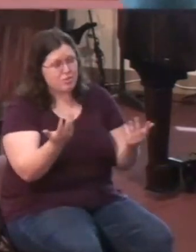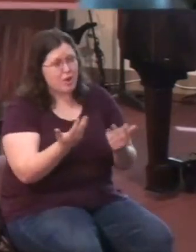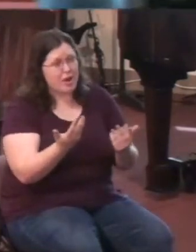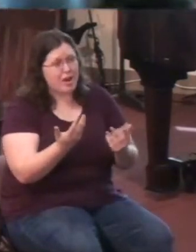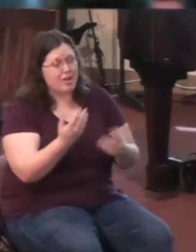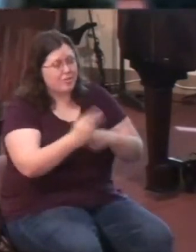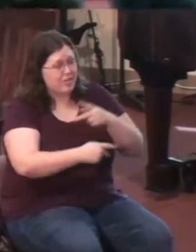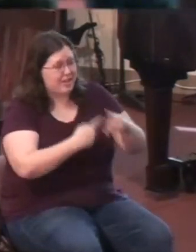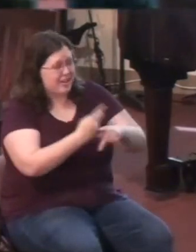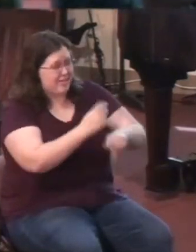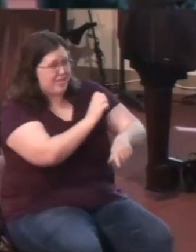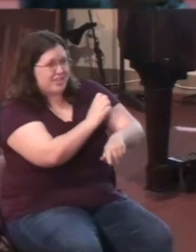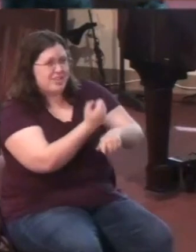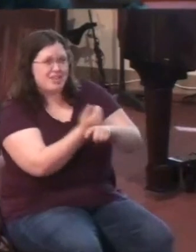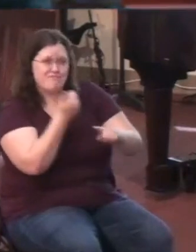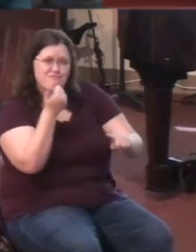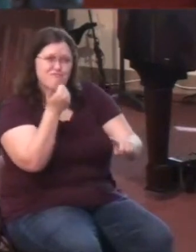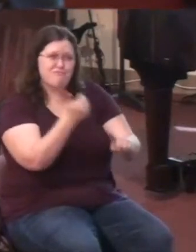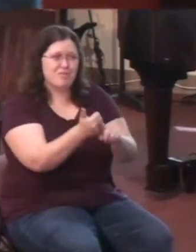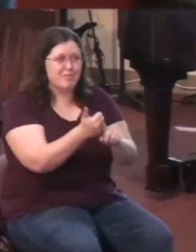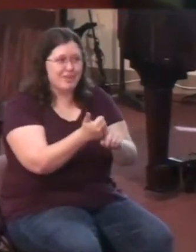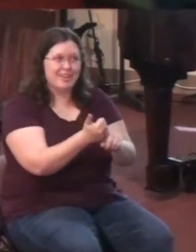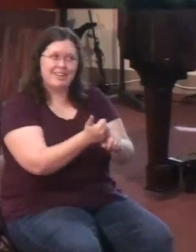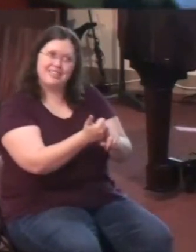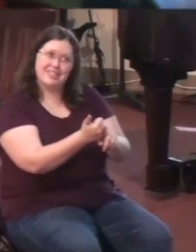energetic footprint I left with all those bikers.